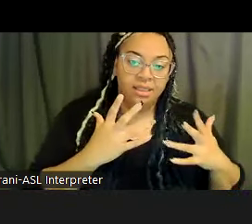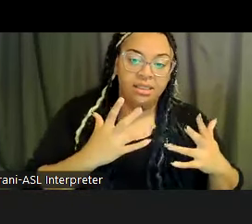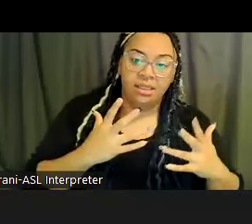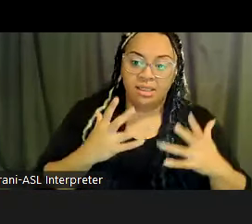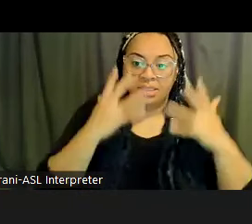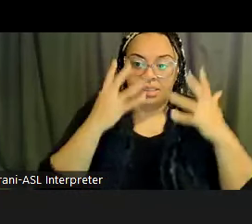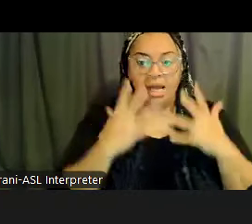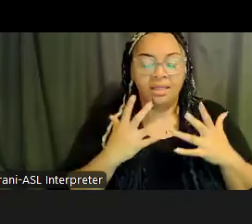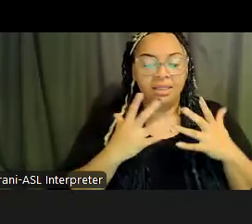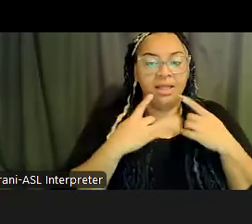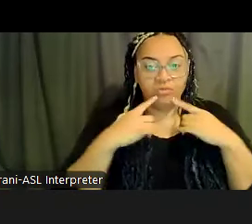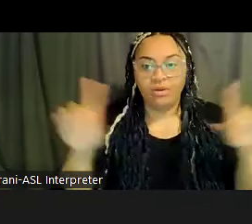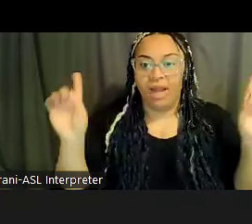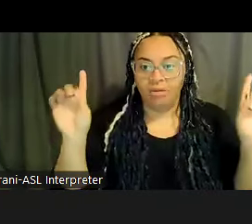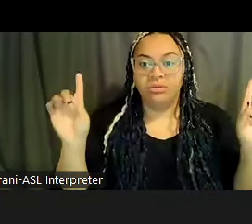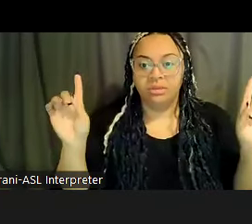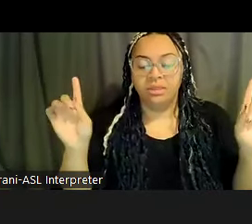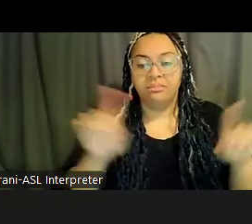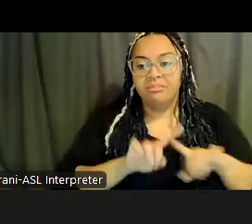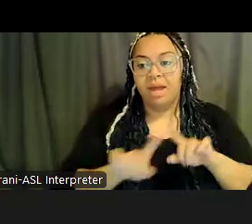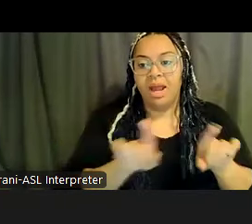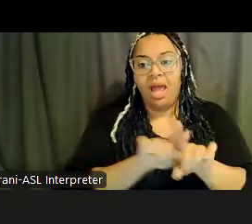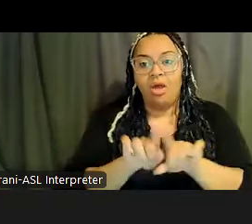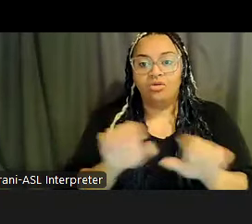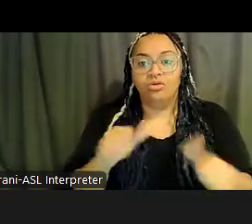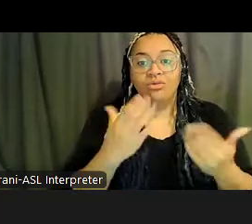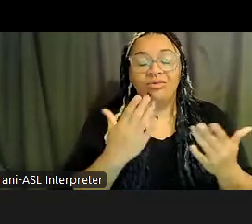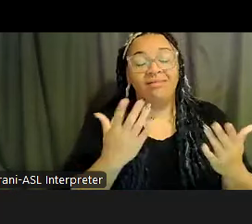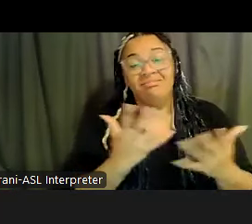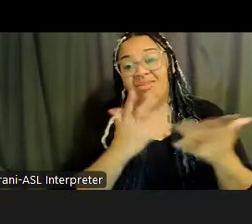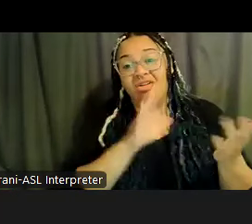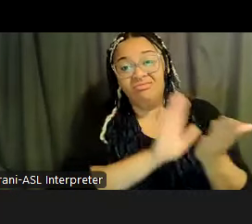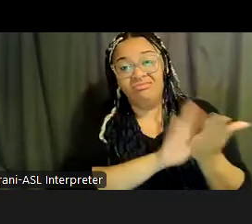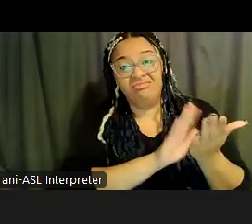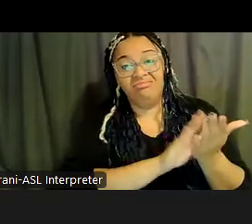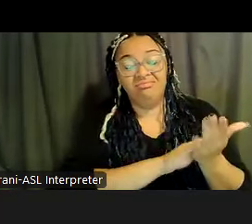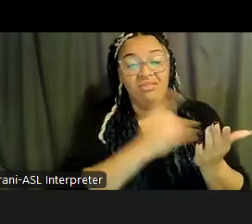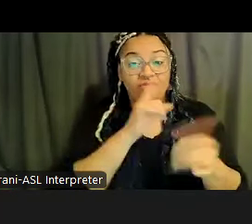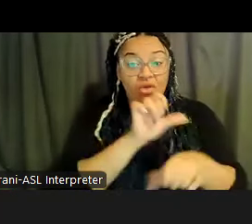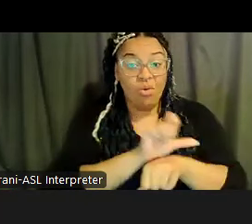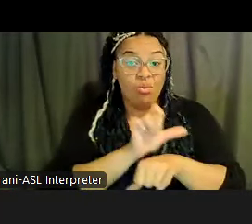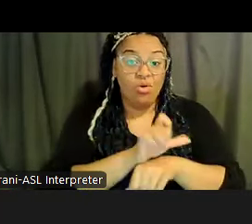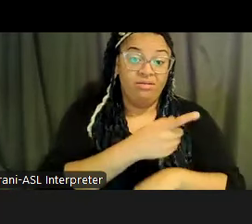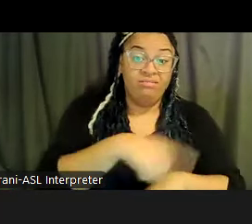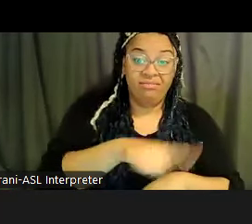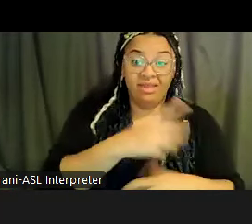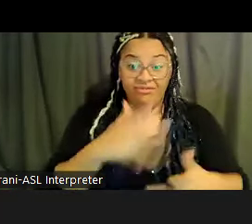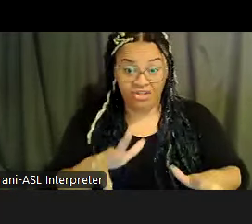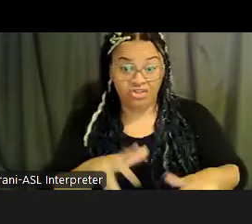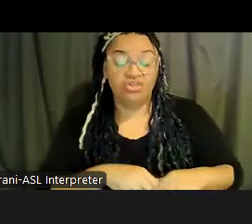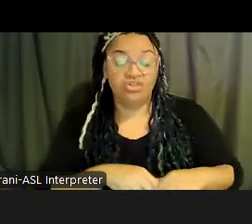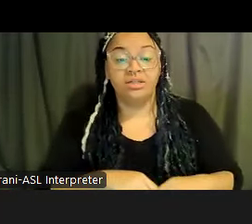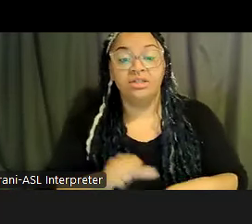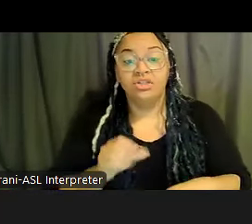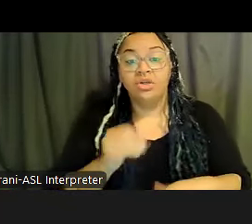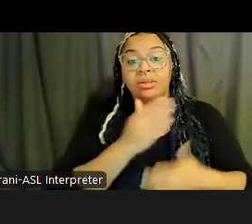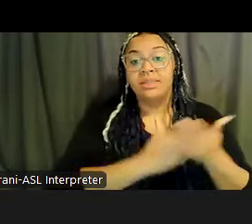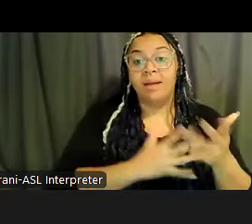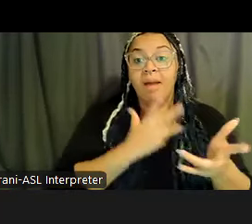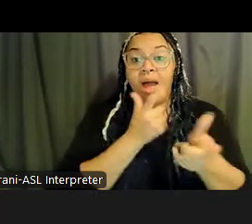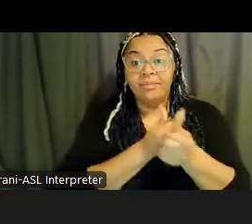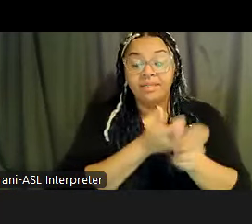those news, but I also give her a lot of kudos for the work they did. So some of the updates from